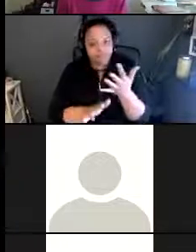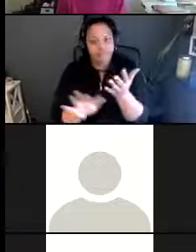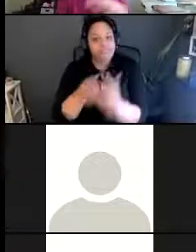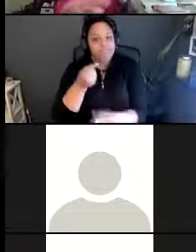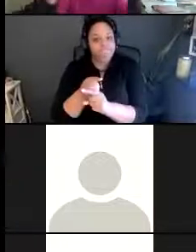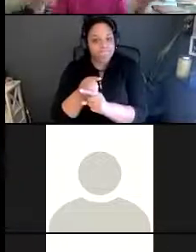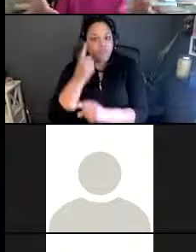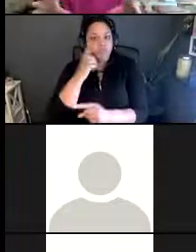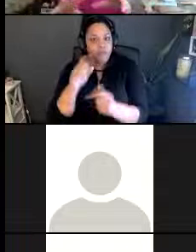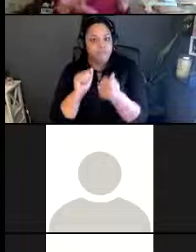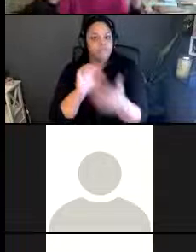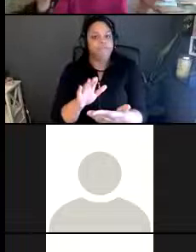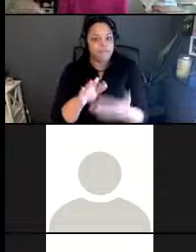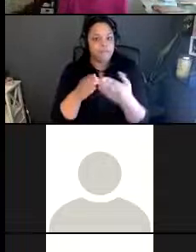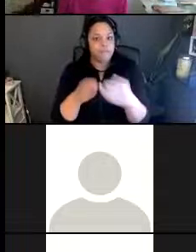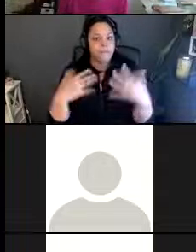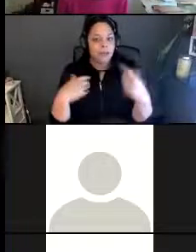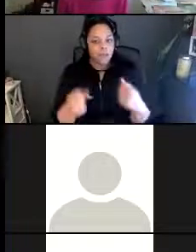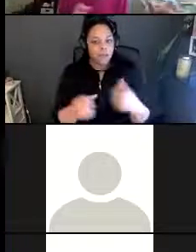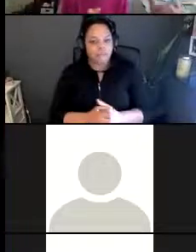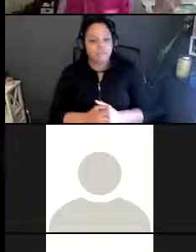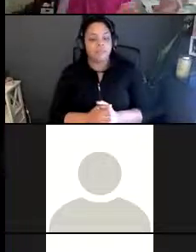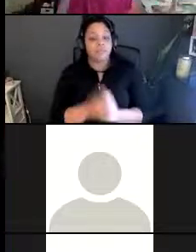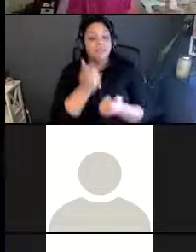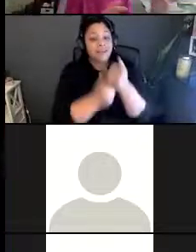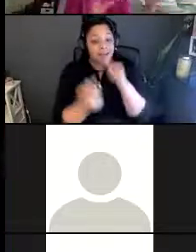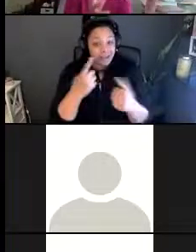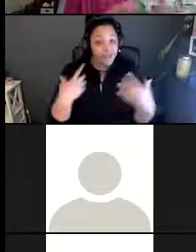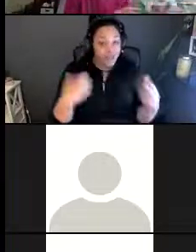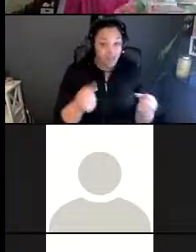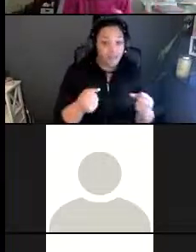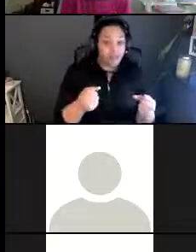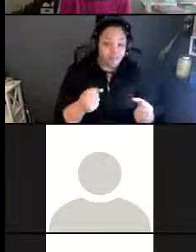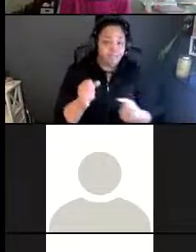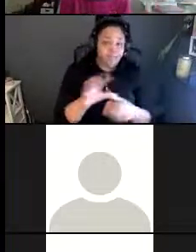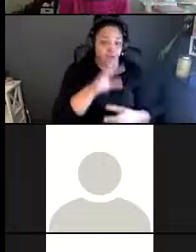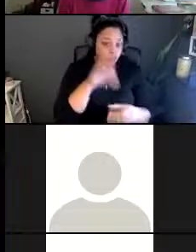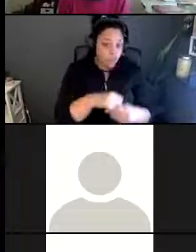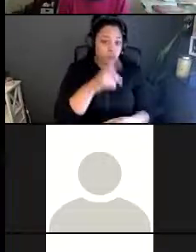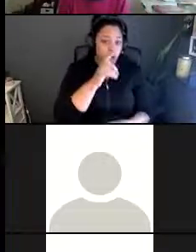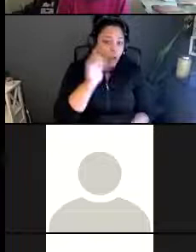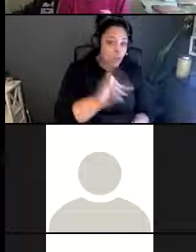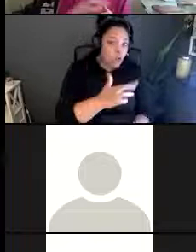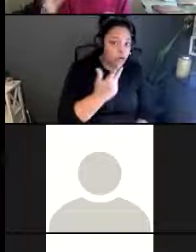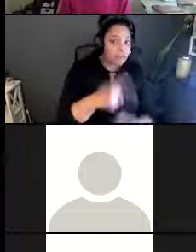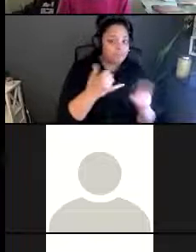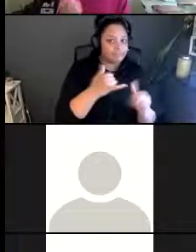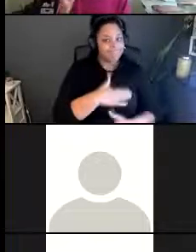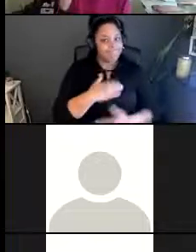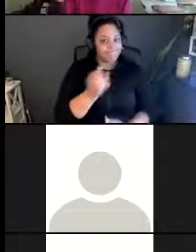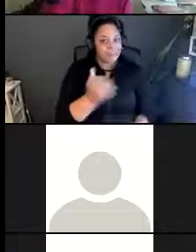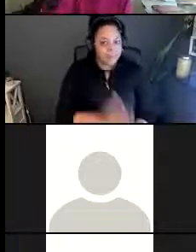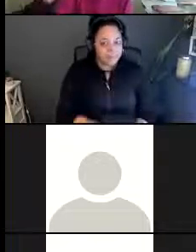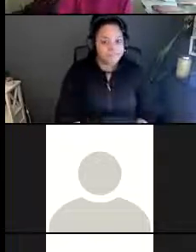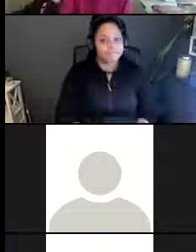gambling, focusing on the health of everybody, including those low risk and recreational gamblers, address